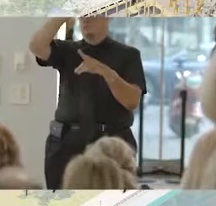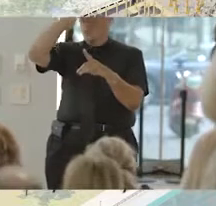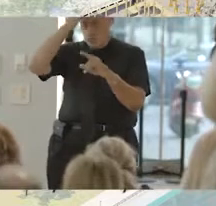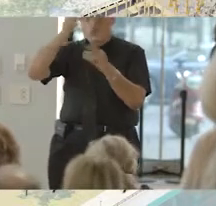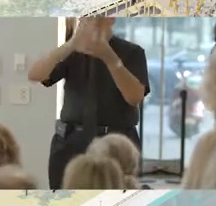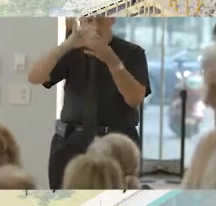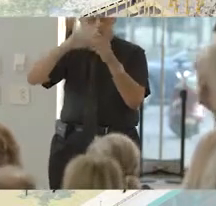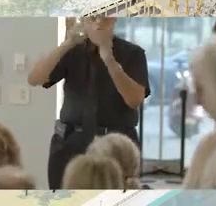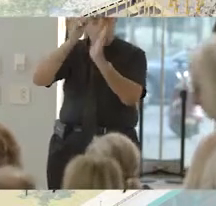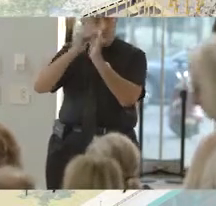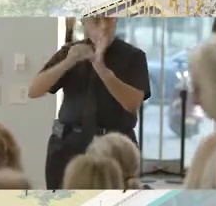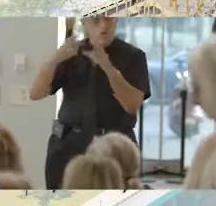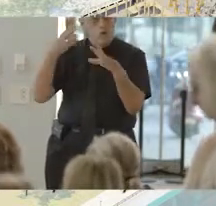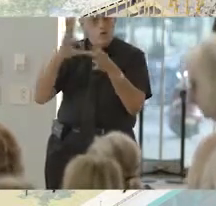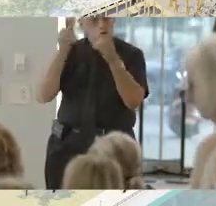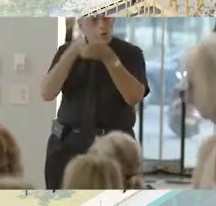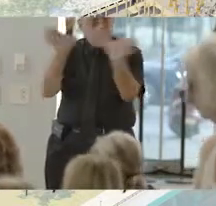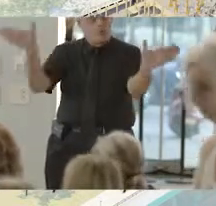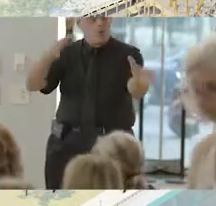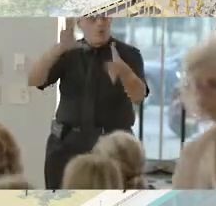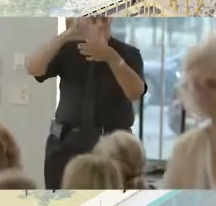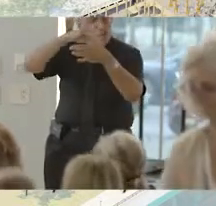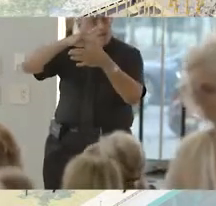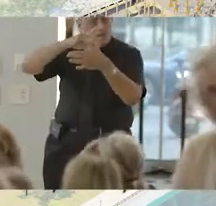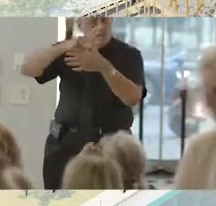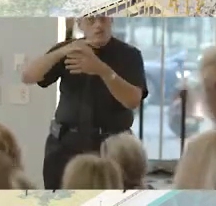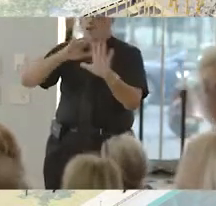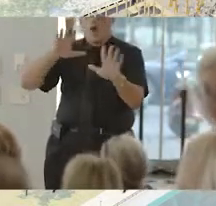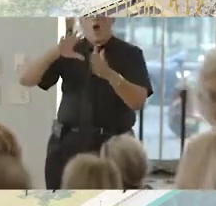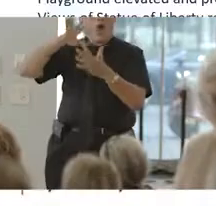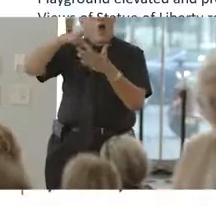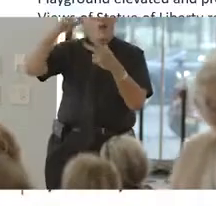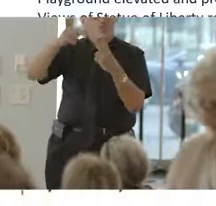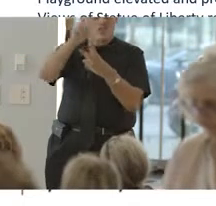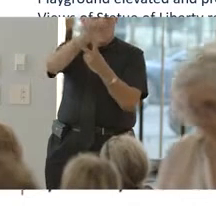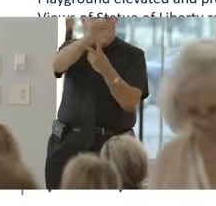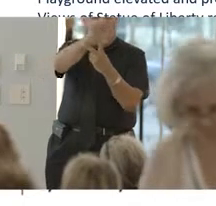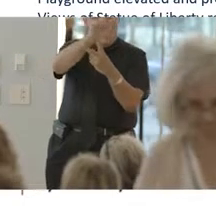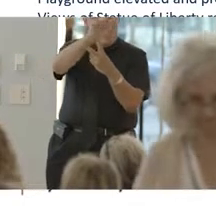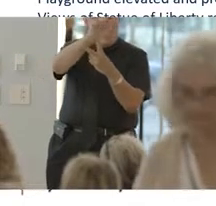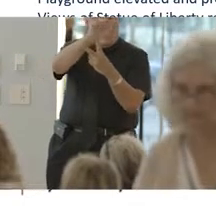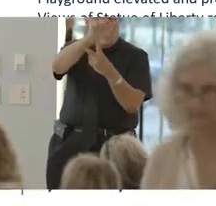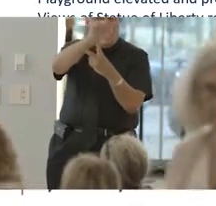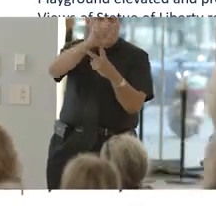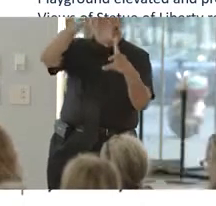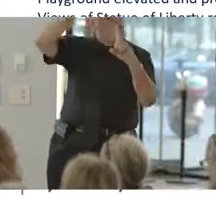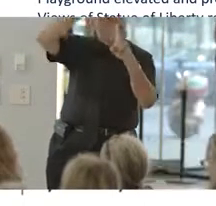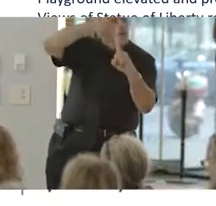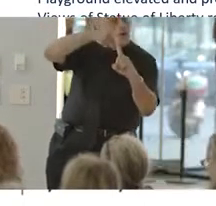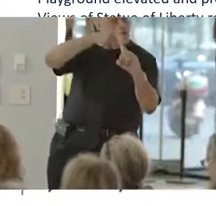in this broader context. So for option A, the idea is to